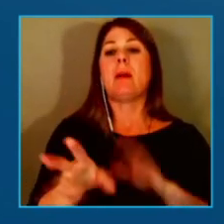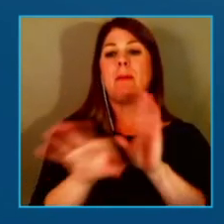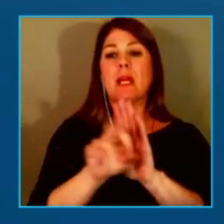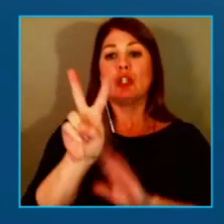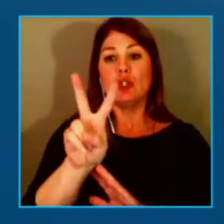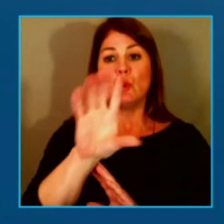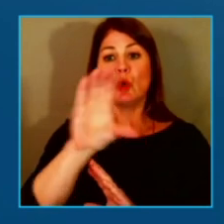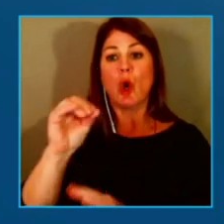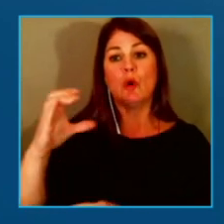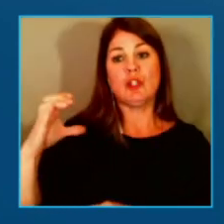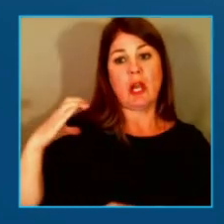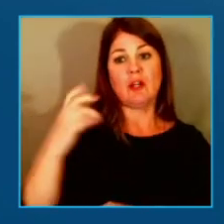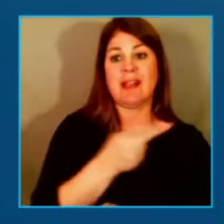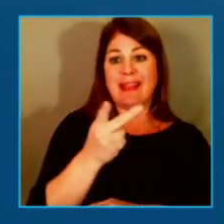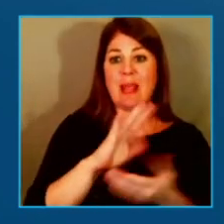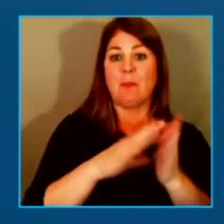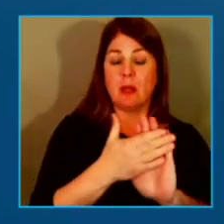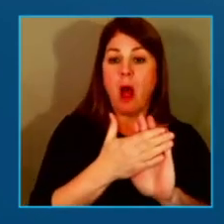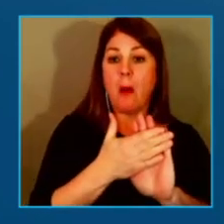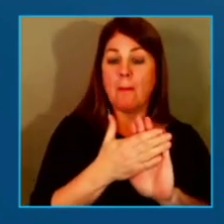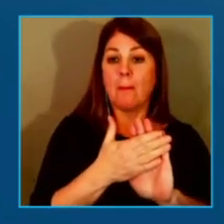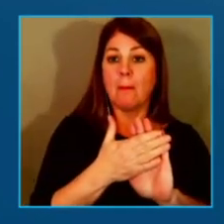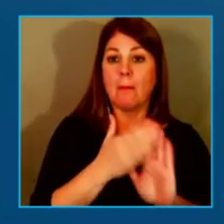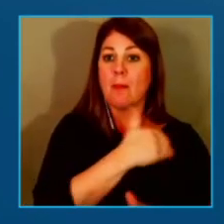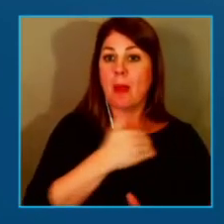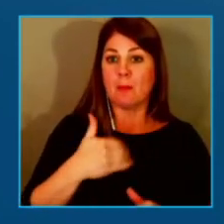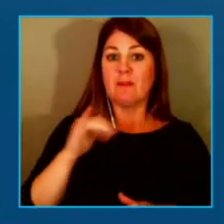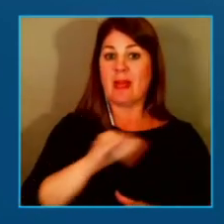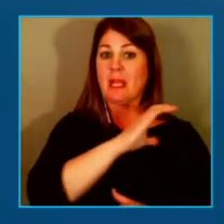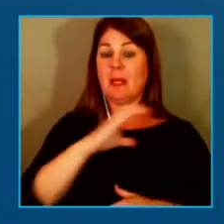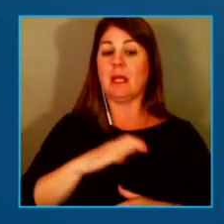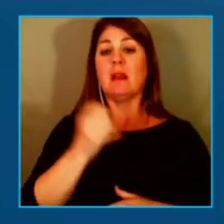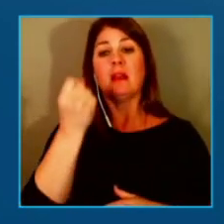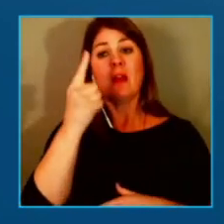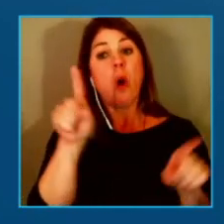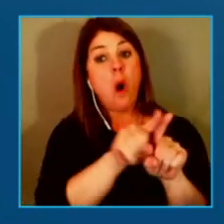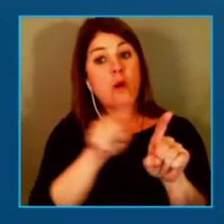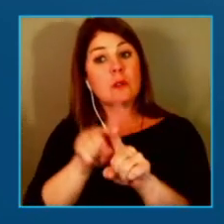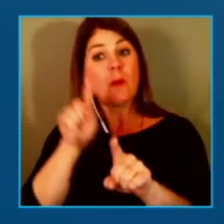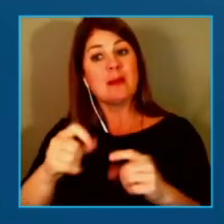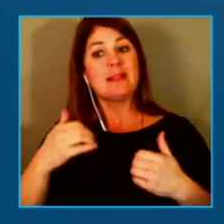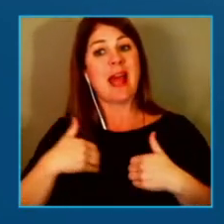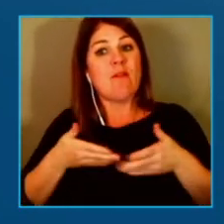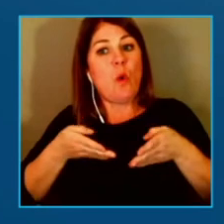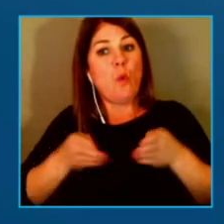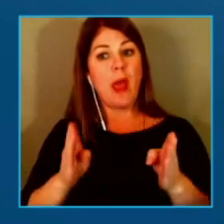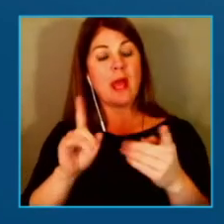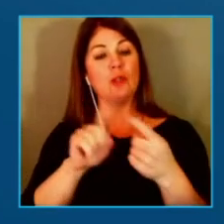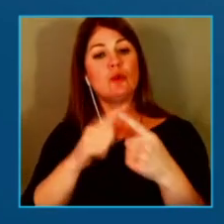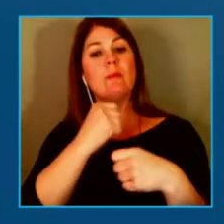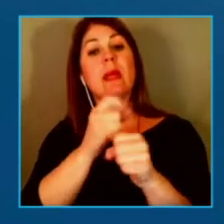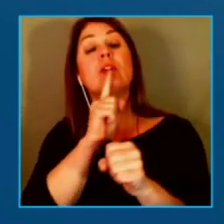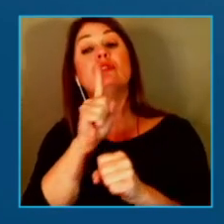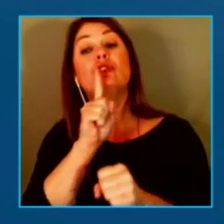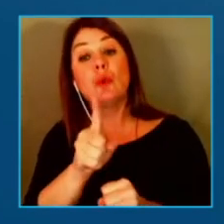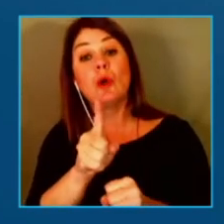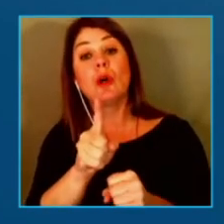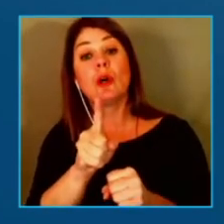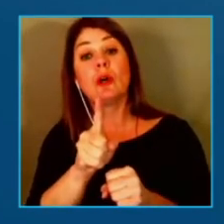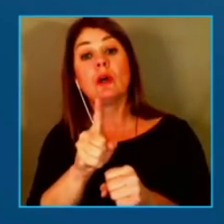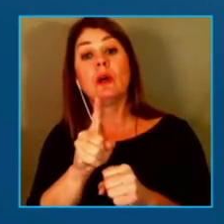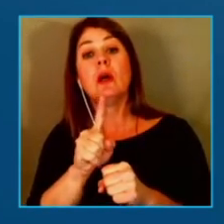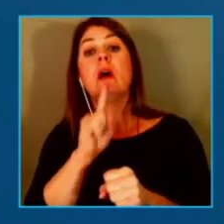needs to be a mechanism to ensure that the implementation of the Affirmative Action Plan with respect